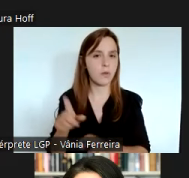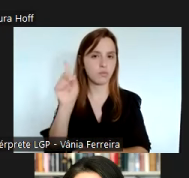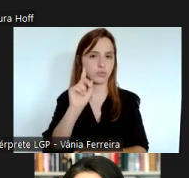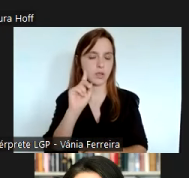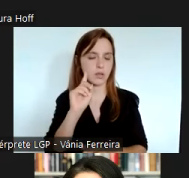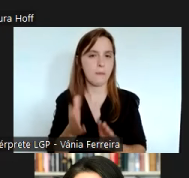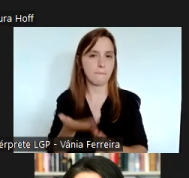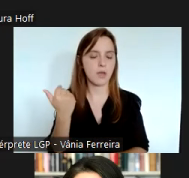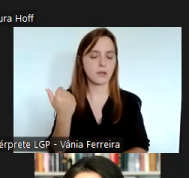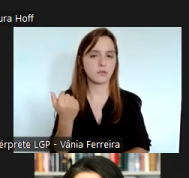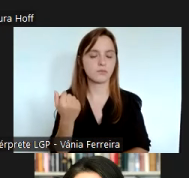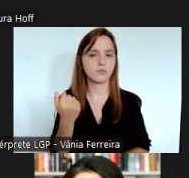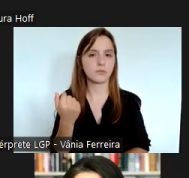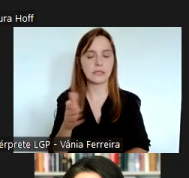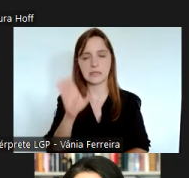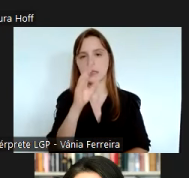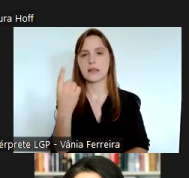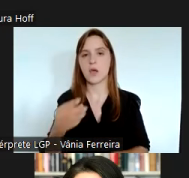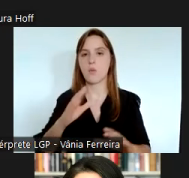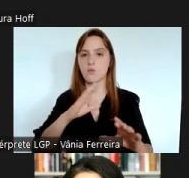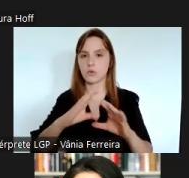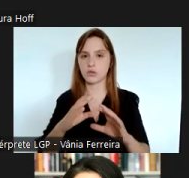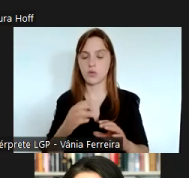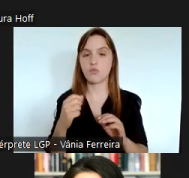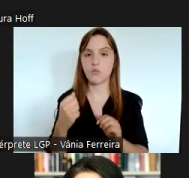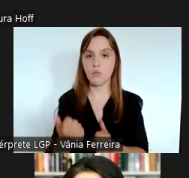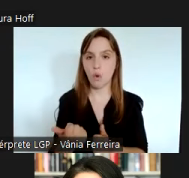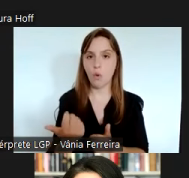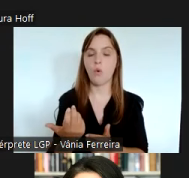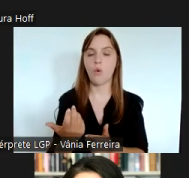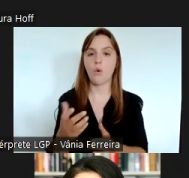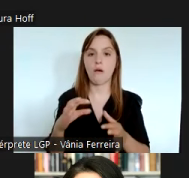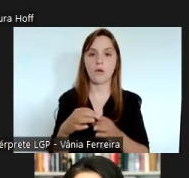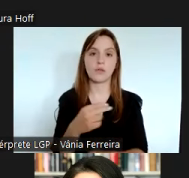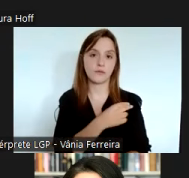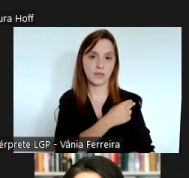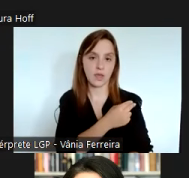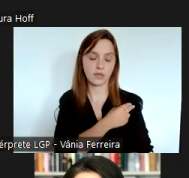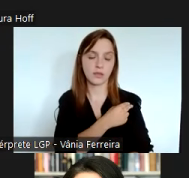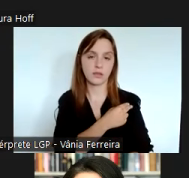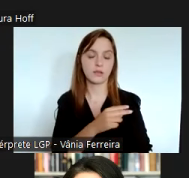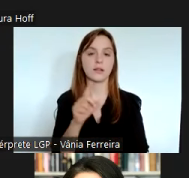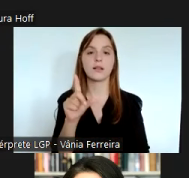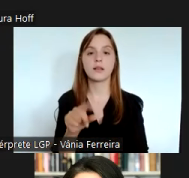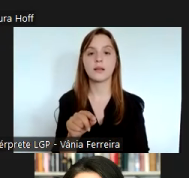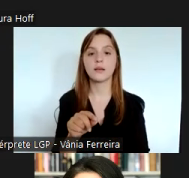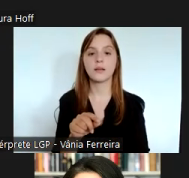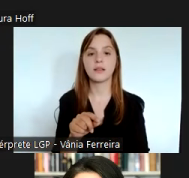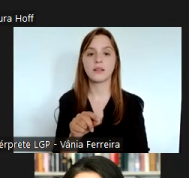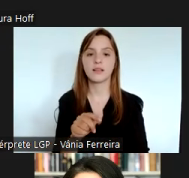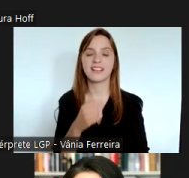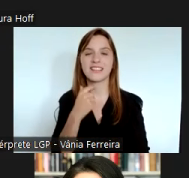if there's a good communication between the university and, I was going to say we the